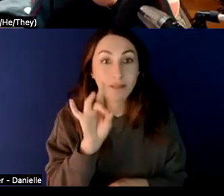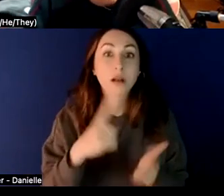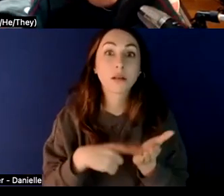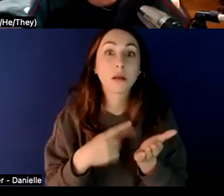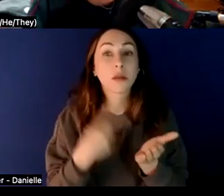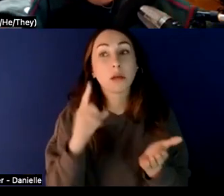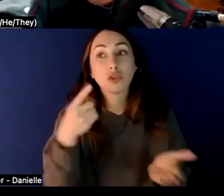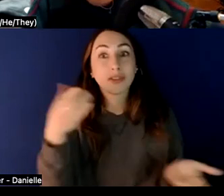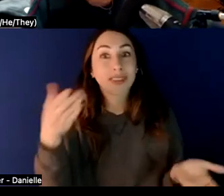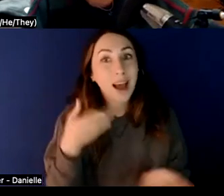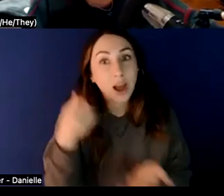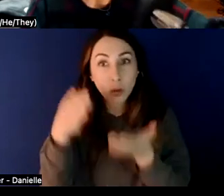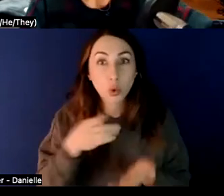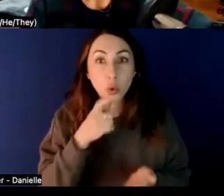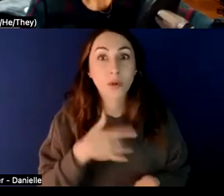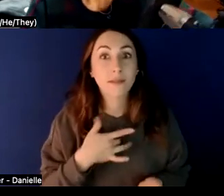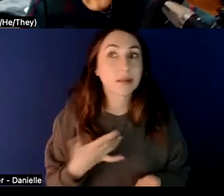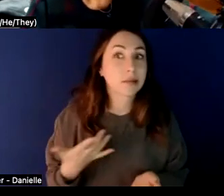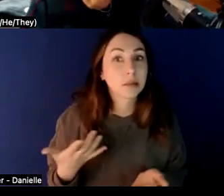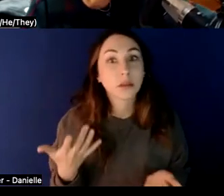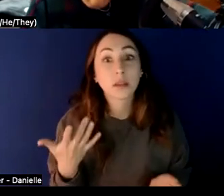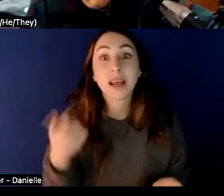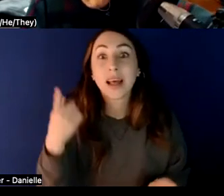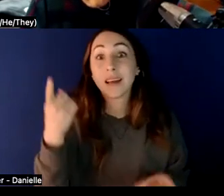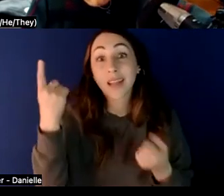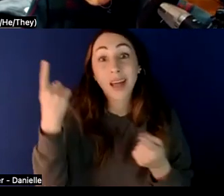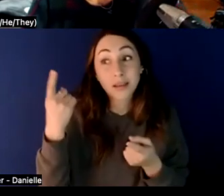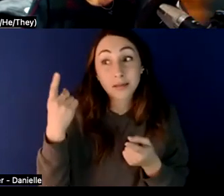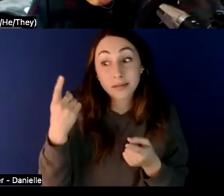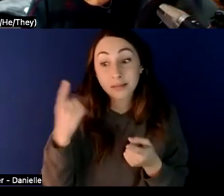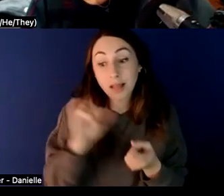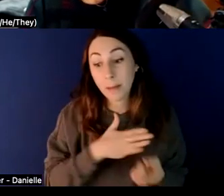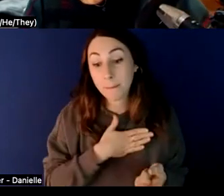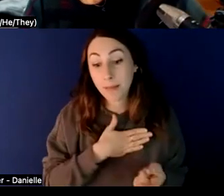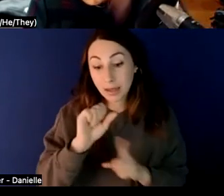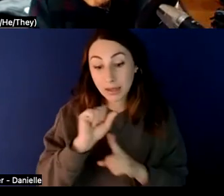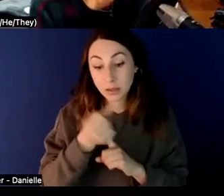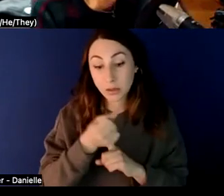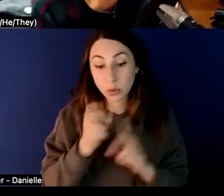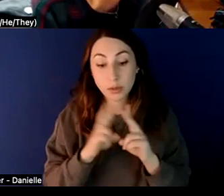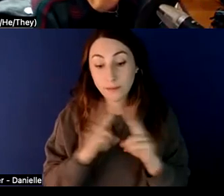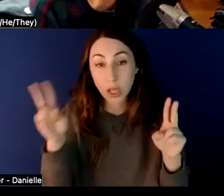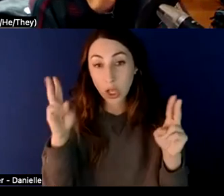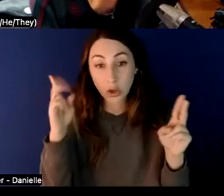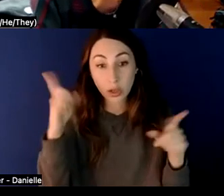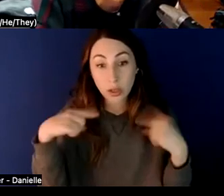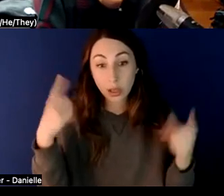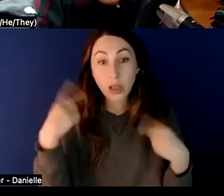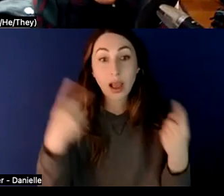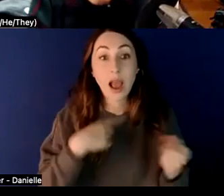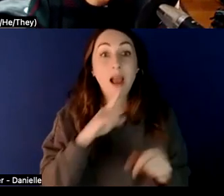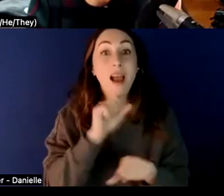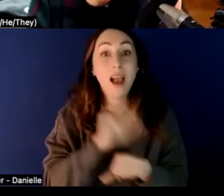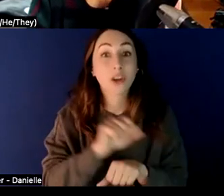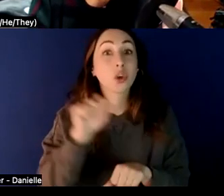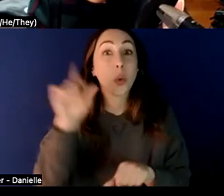people that you're not 100% sure about, and then they turn out to, you know, my situation was really over the top, actually being attacked, but a lot of